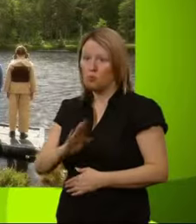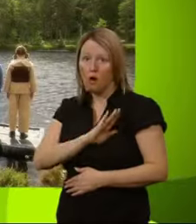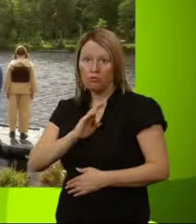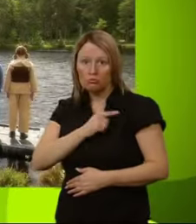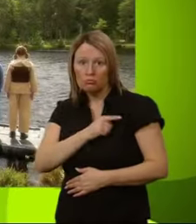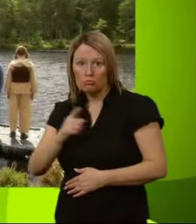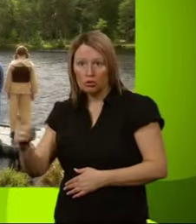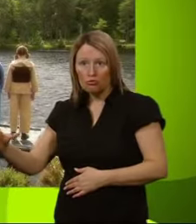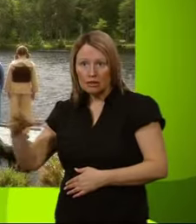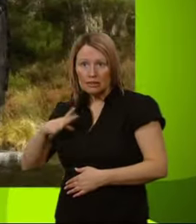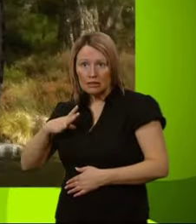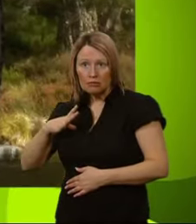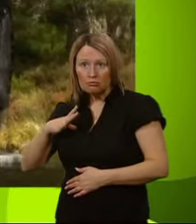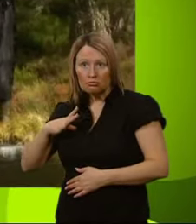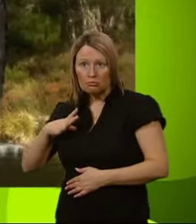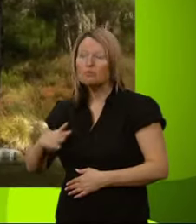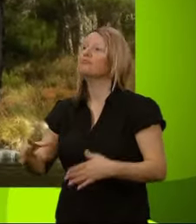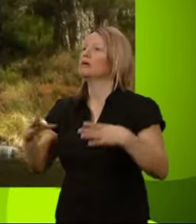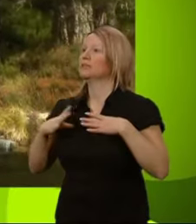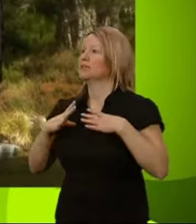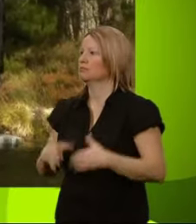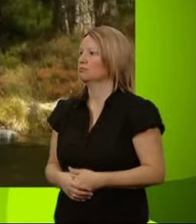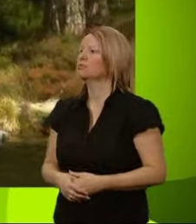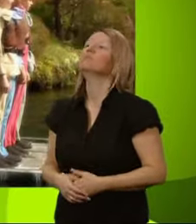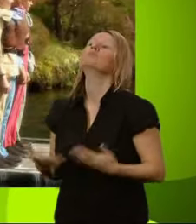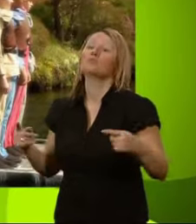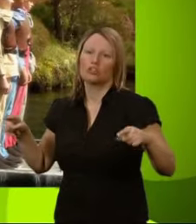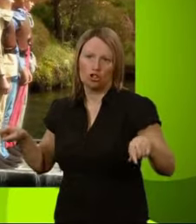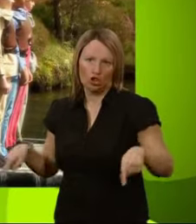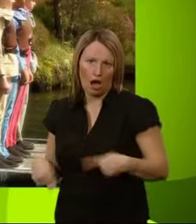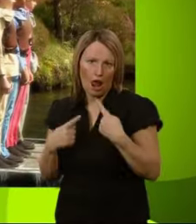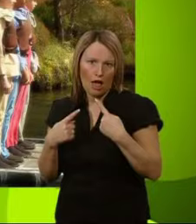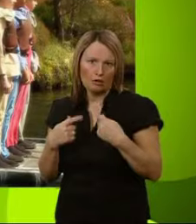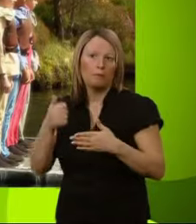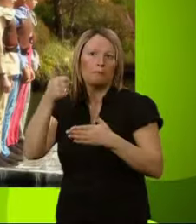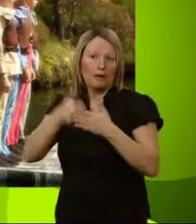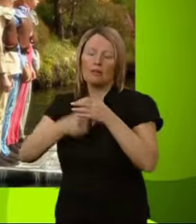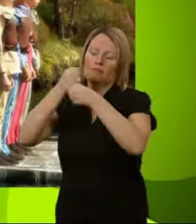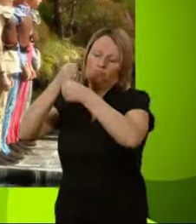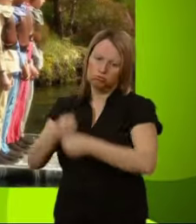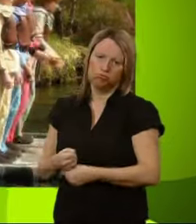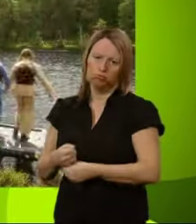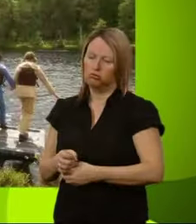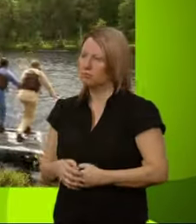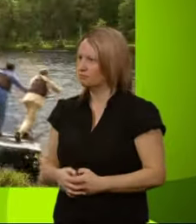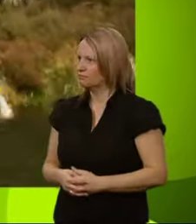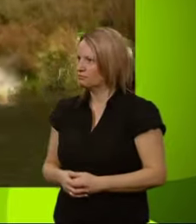Warriors, are you ready? Ready! Then, let the challenge